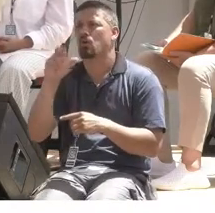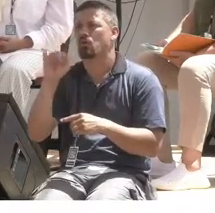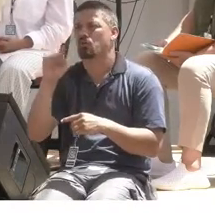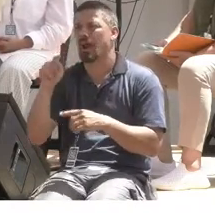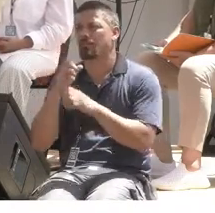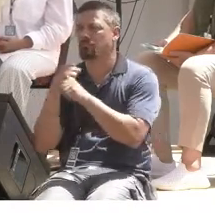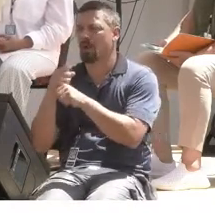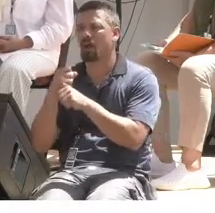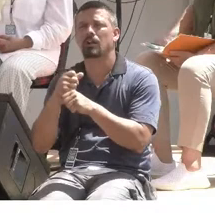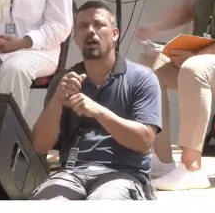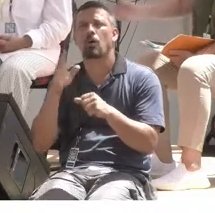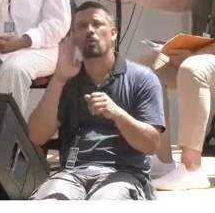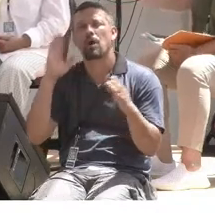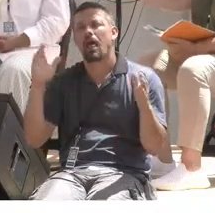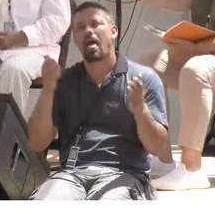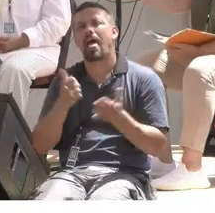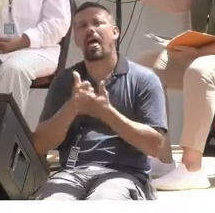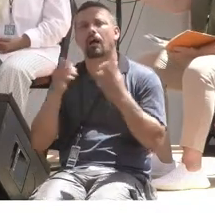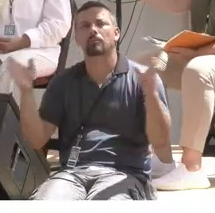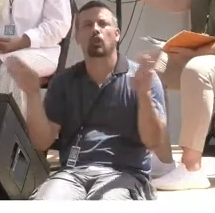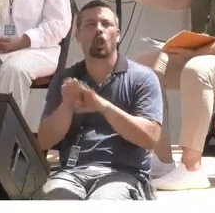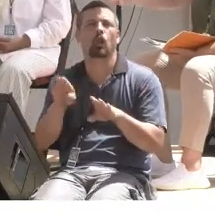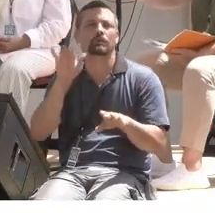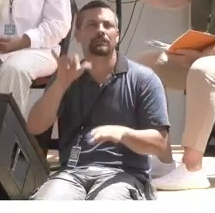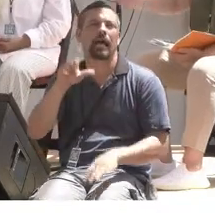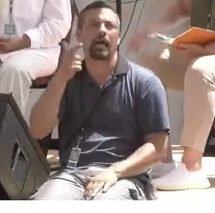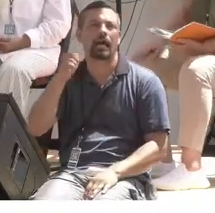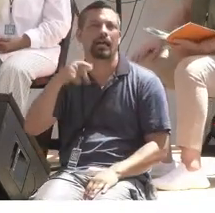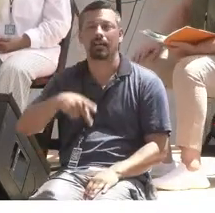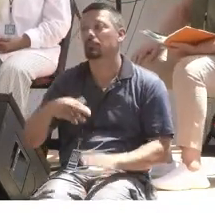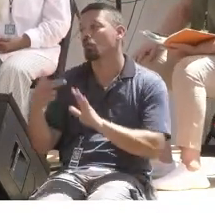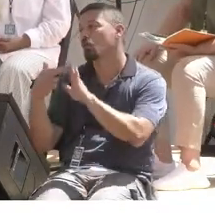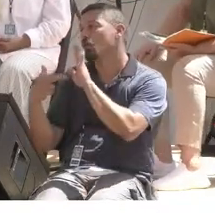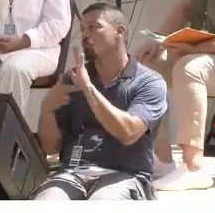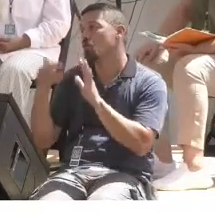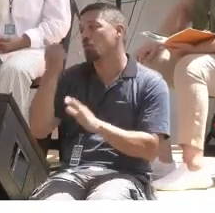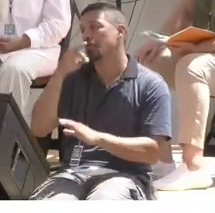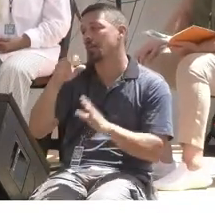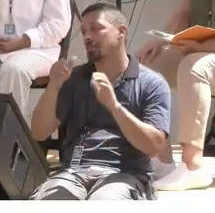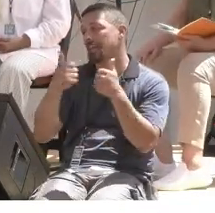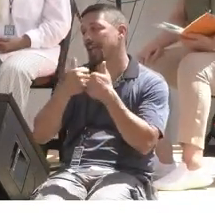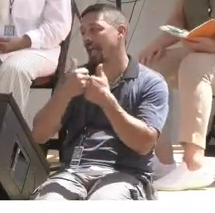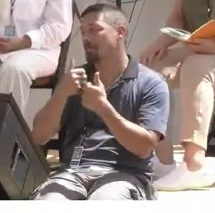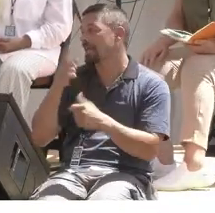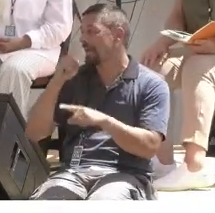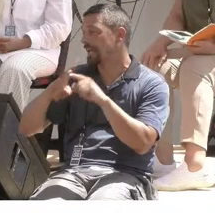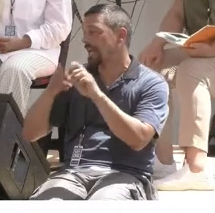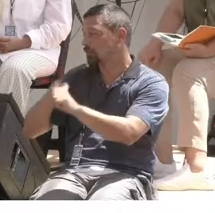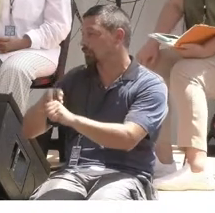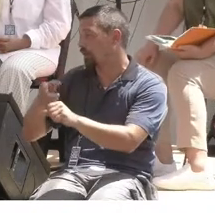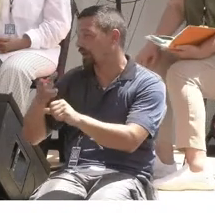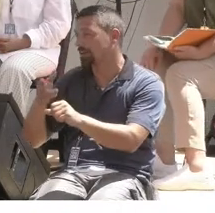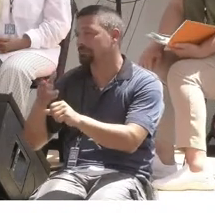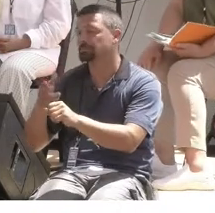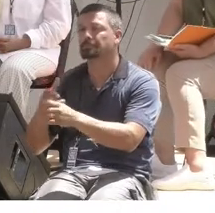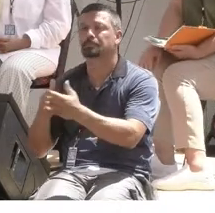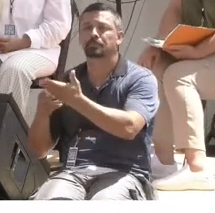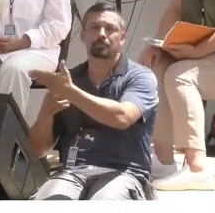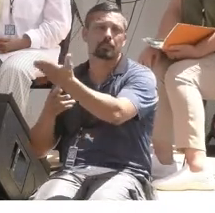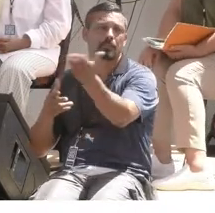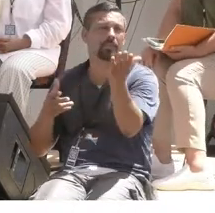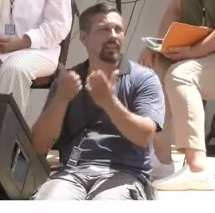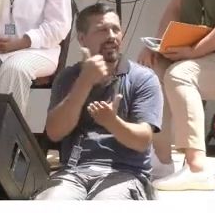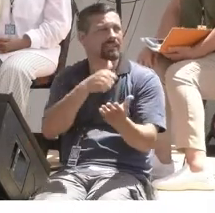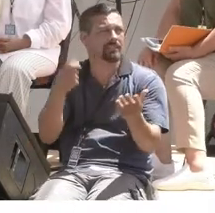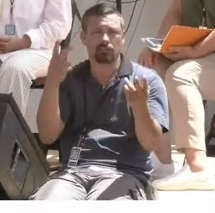that gap closer. These are the rules of the game nowadays. If you can't beat them, you've got to join them, haven't you? Ladies and gentlemen, any questions from